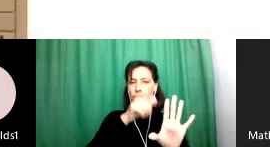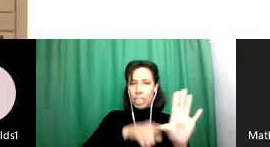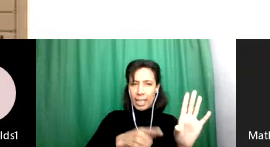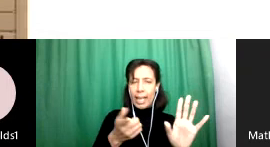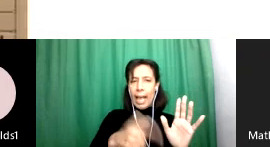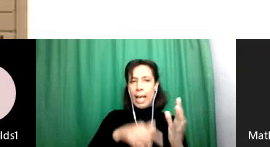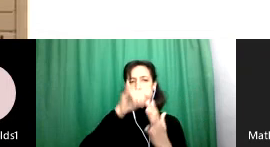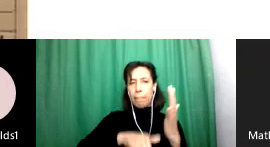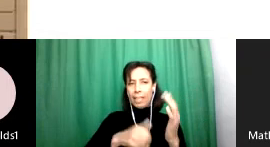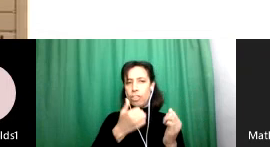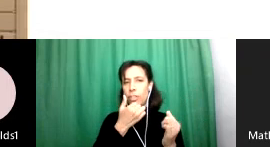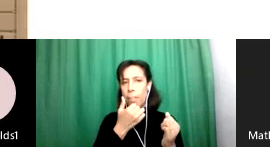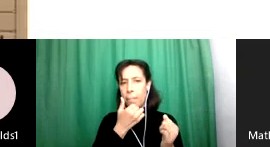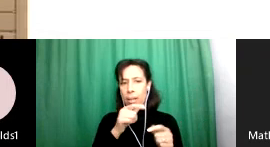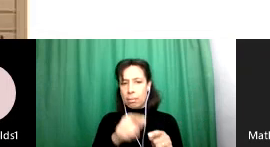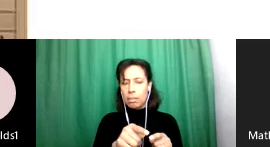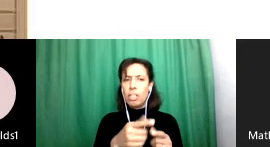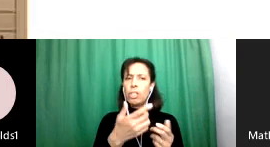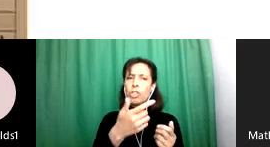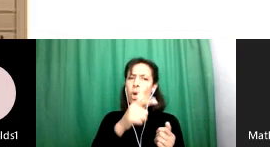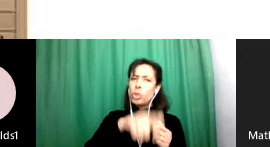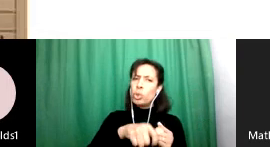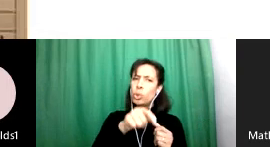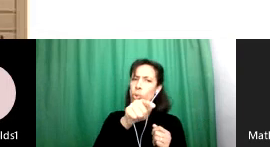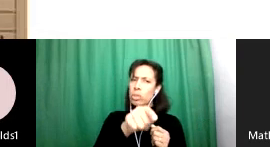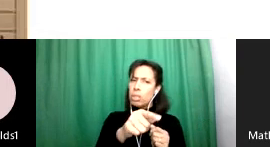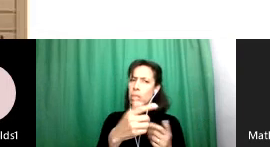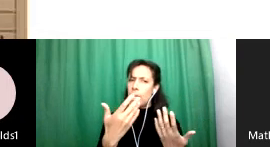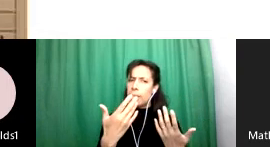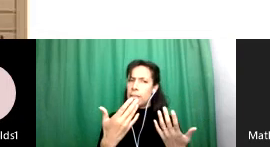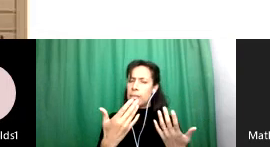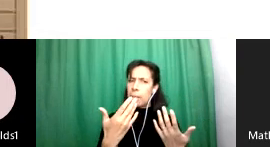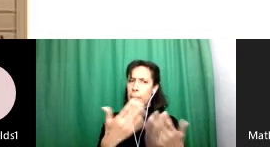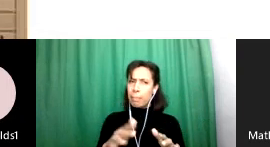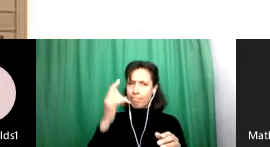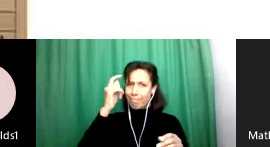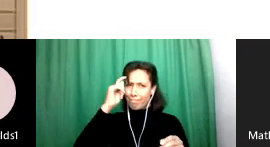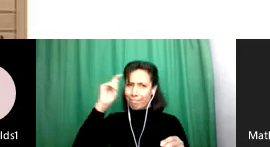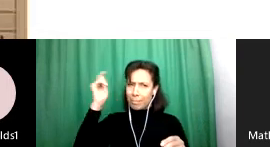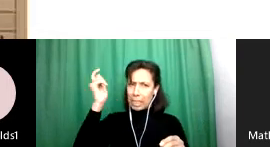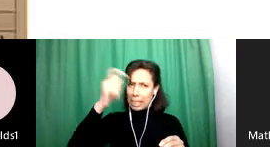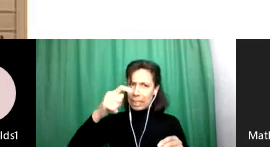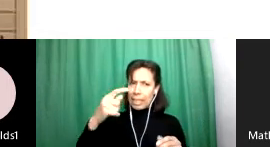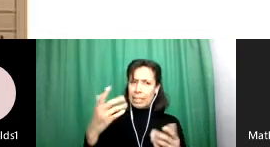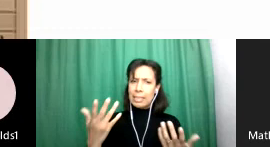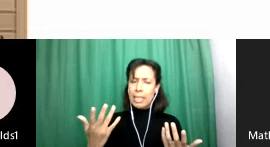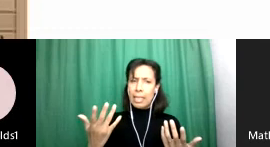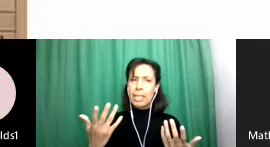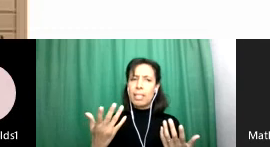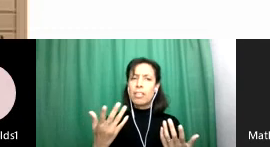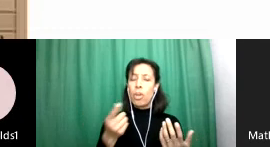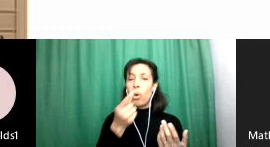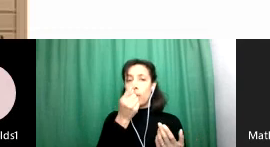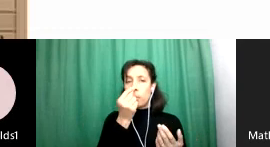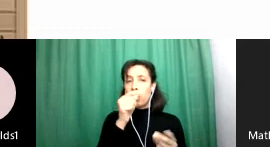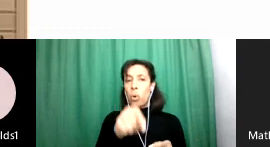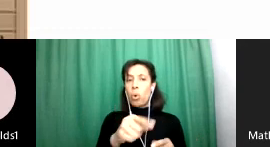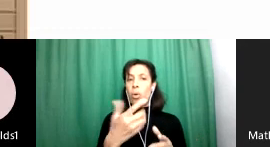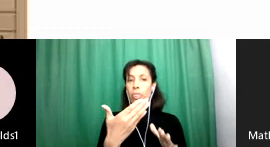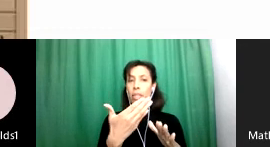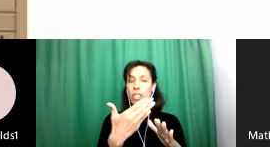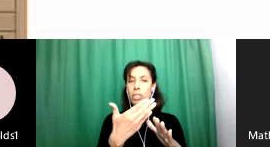The student here has done some guesswork. It is likely that this piece of work was carried out at